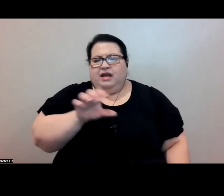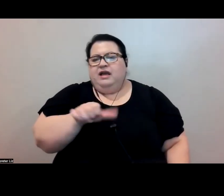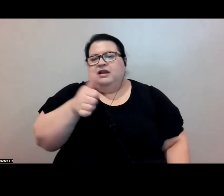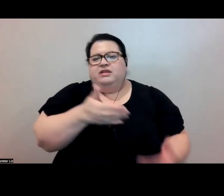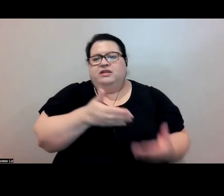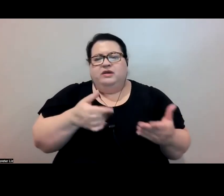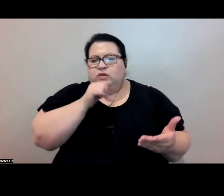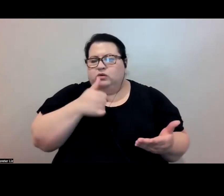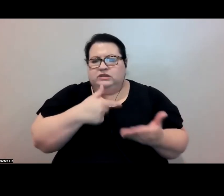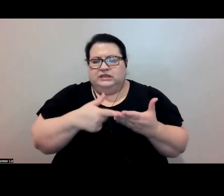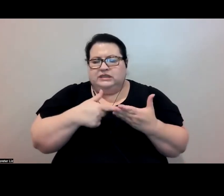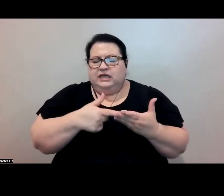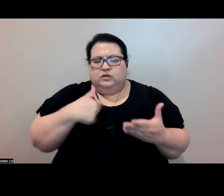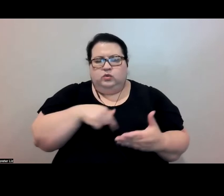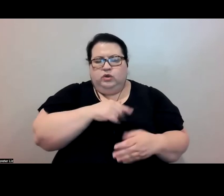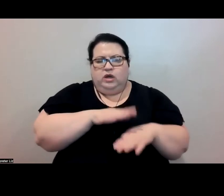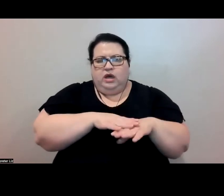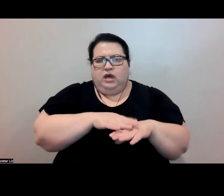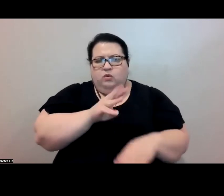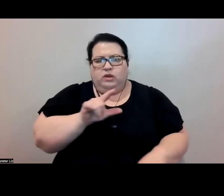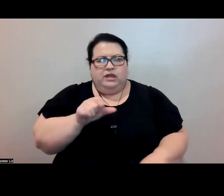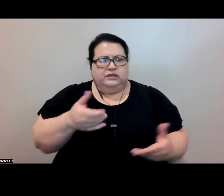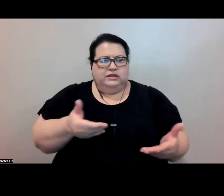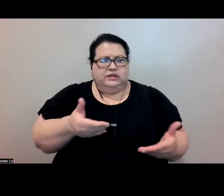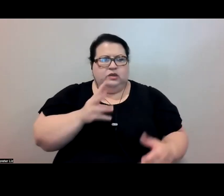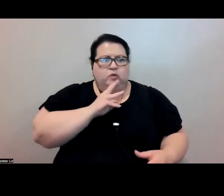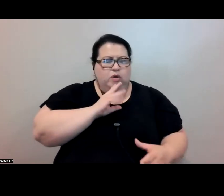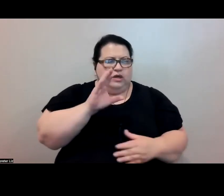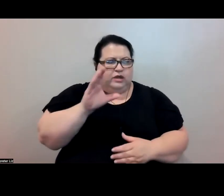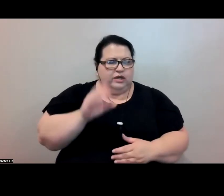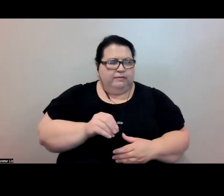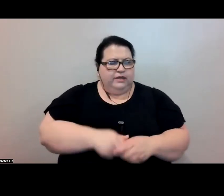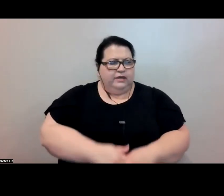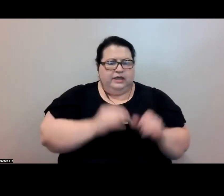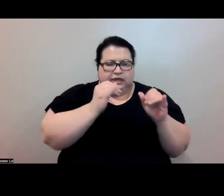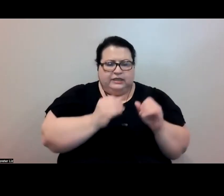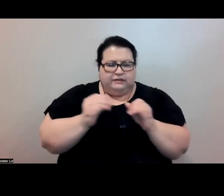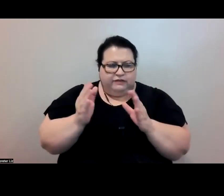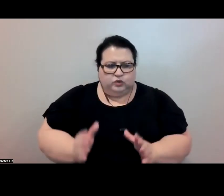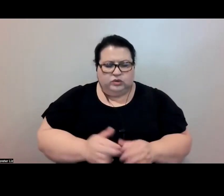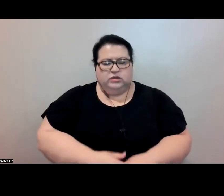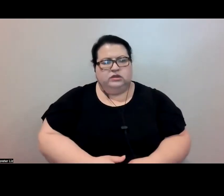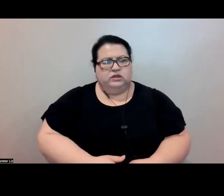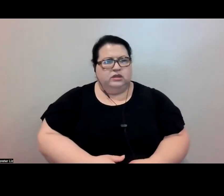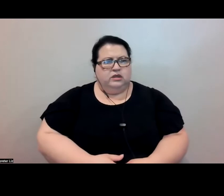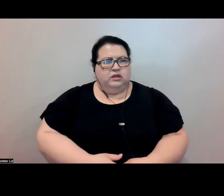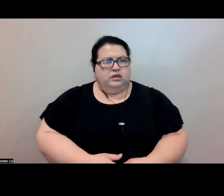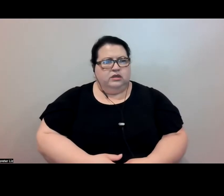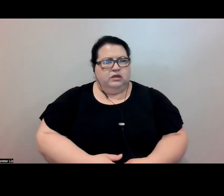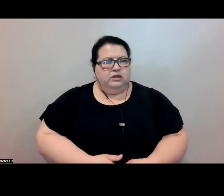don't discuss is, you know, we're all on wells out here, the water company, individuals, and when you have